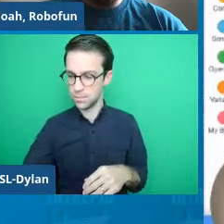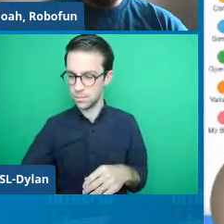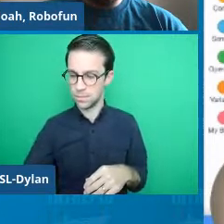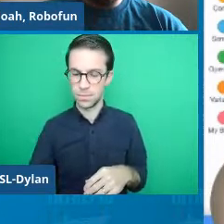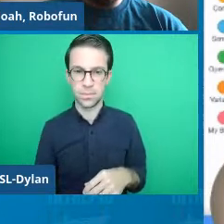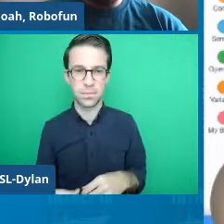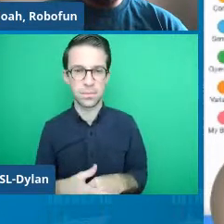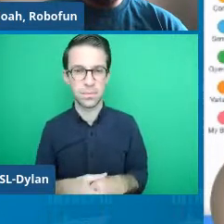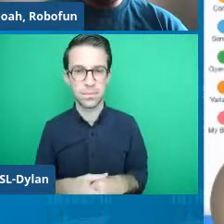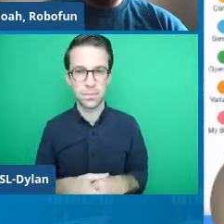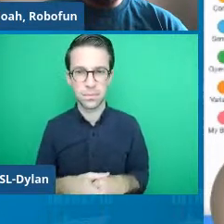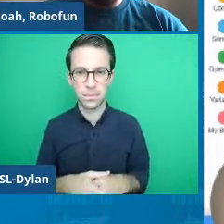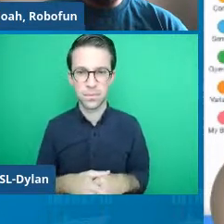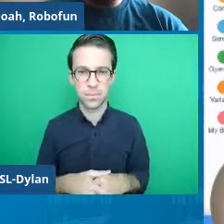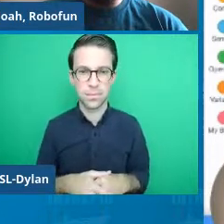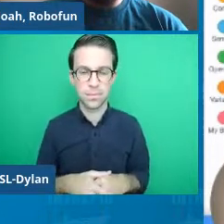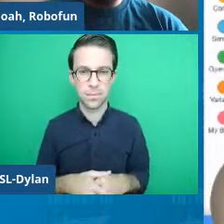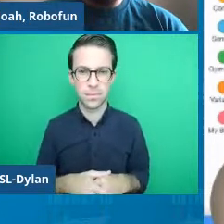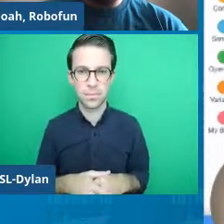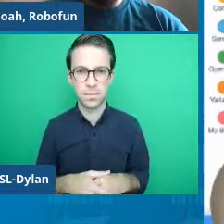or my ship laser.